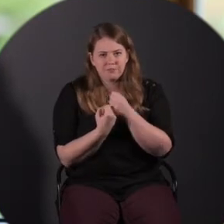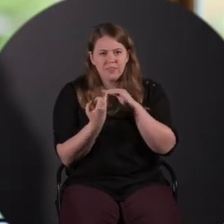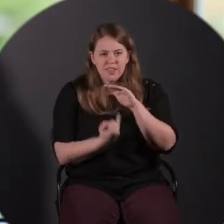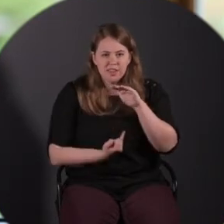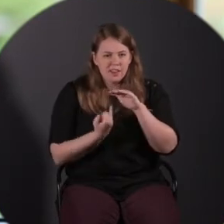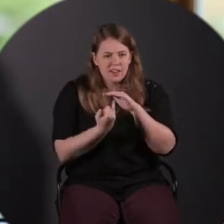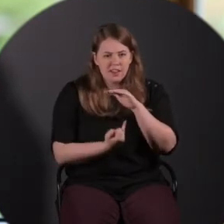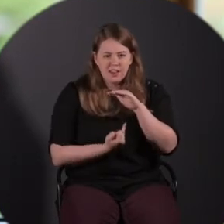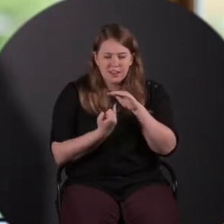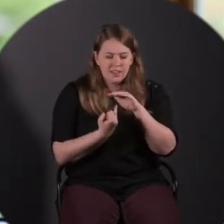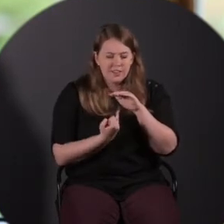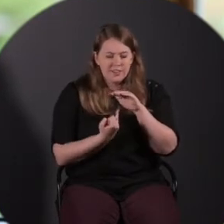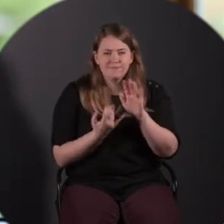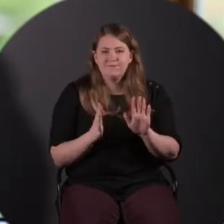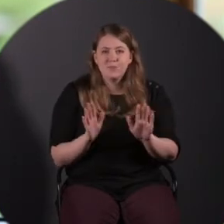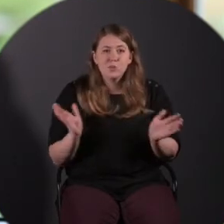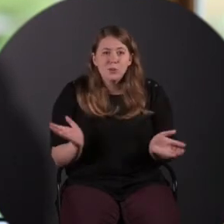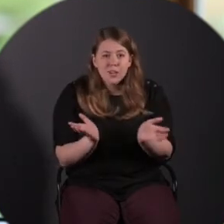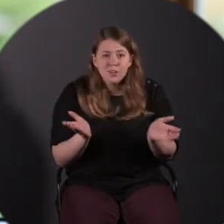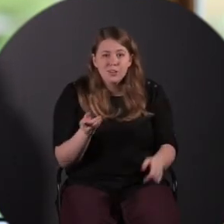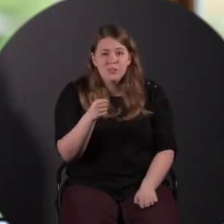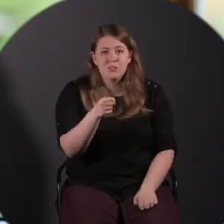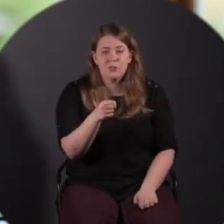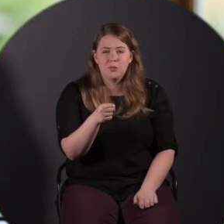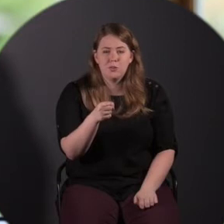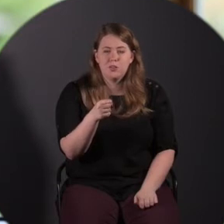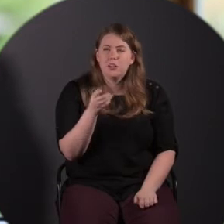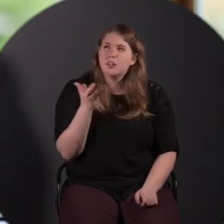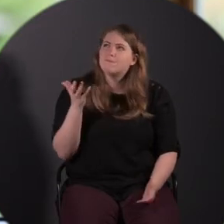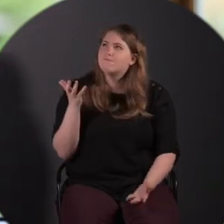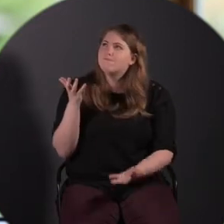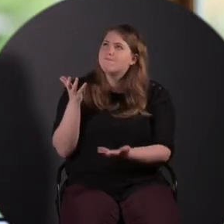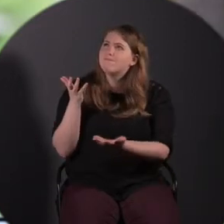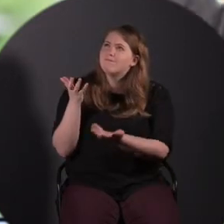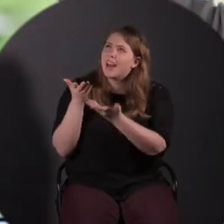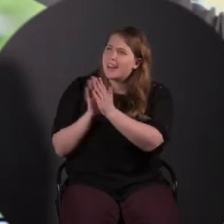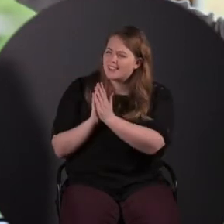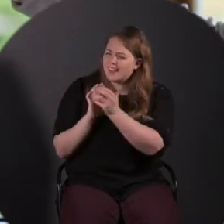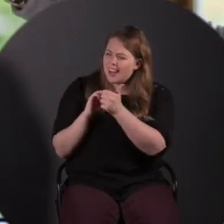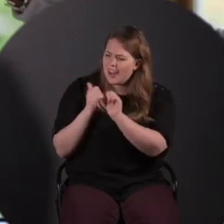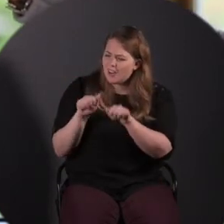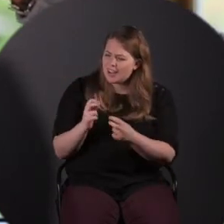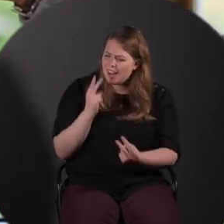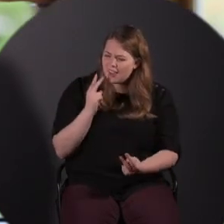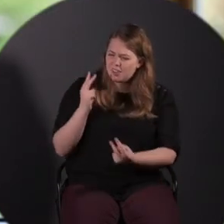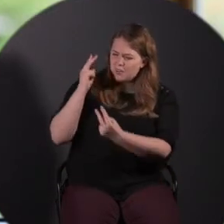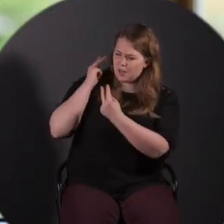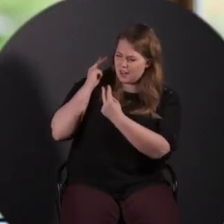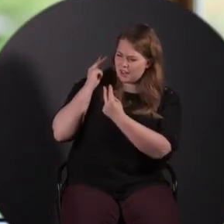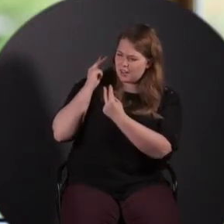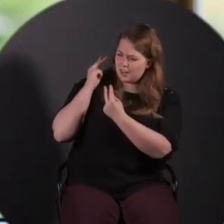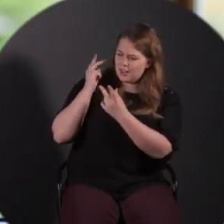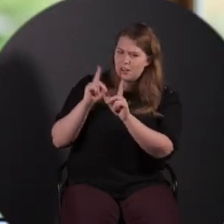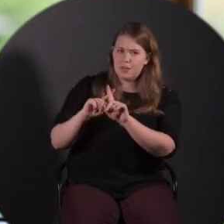want to encourage you to start having conversations with God and say, God, how can I look back here and be different over here?